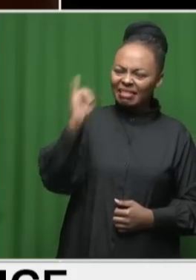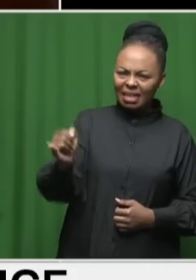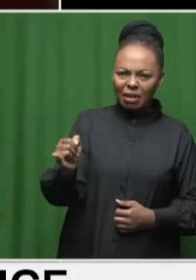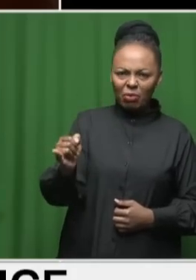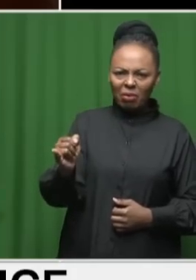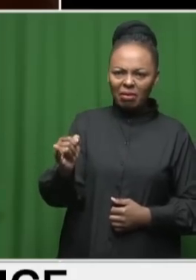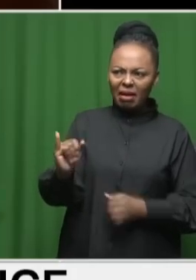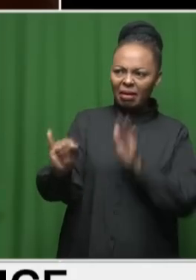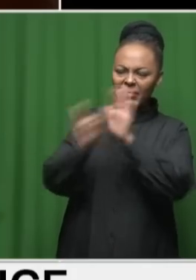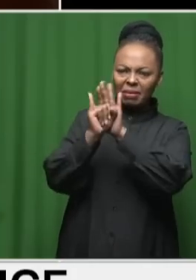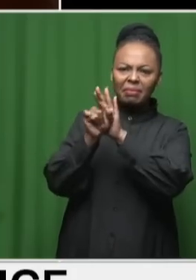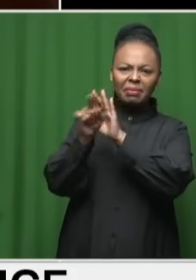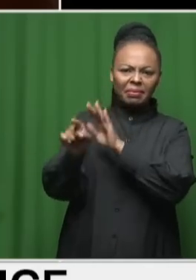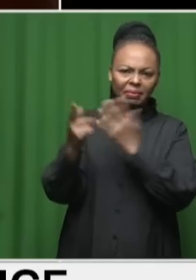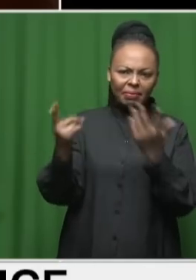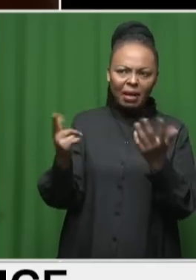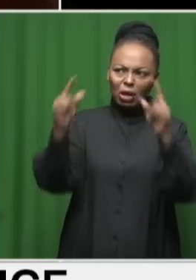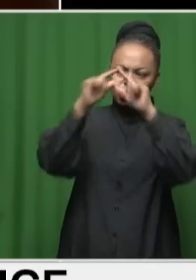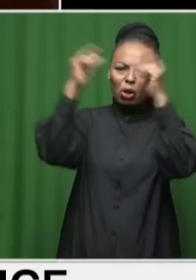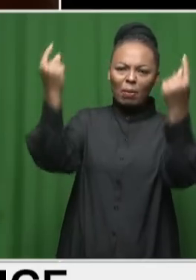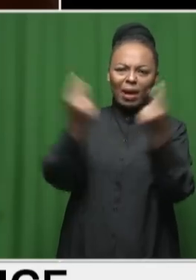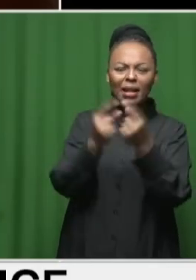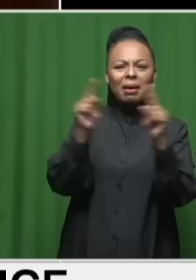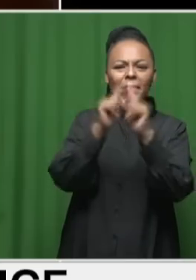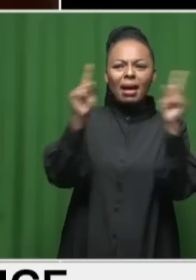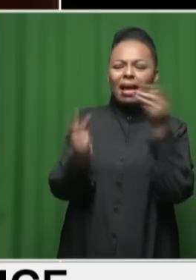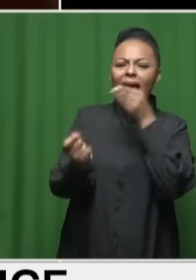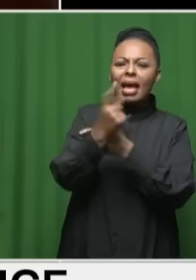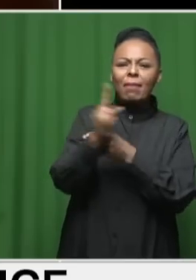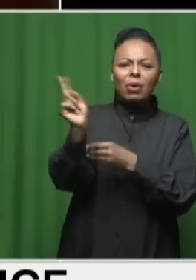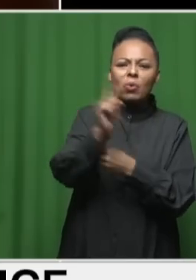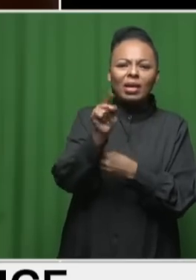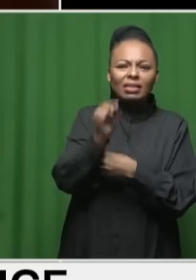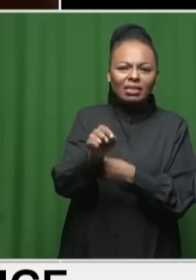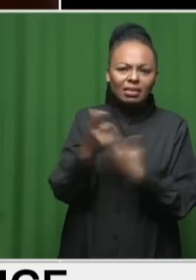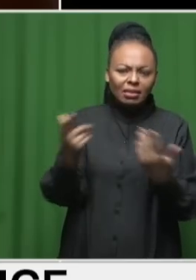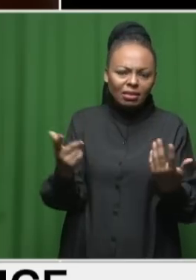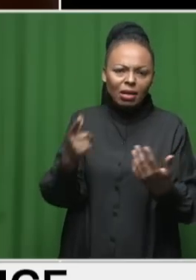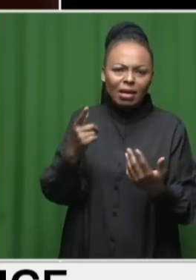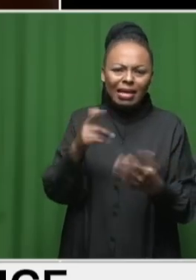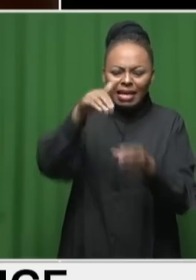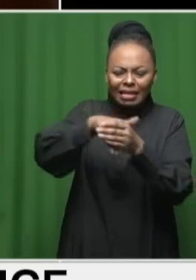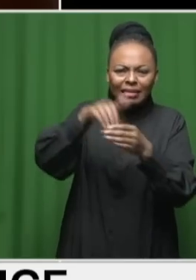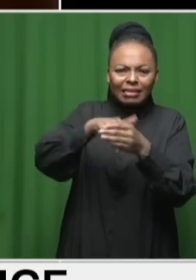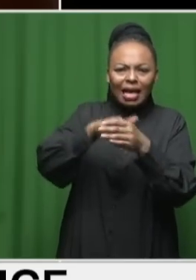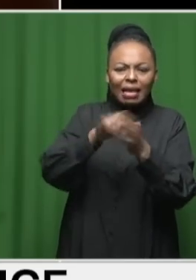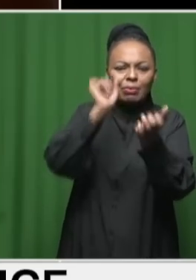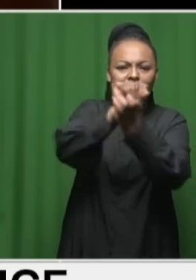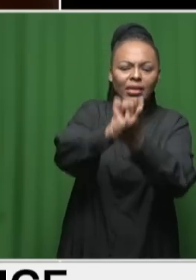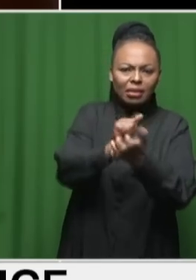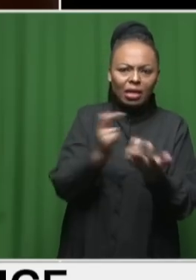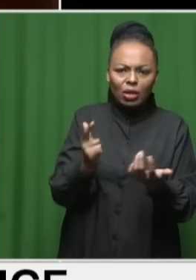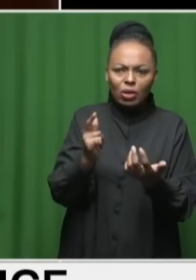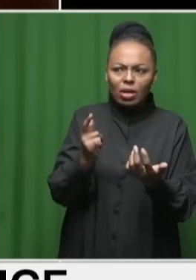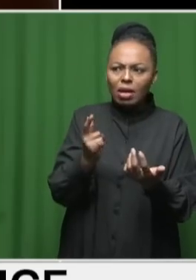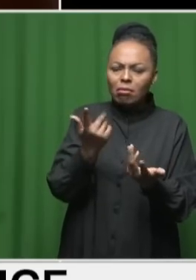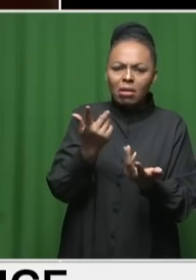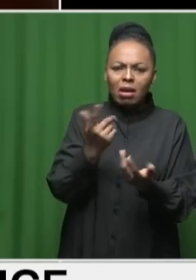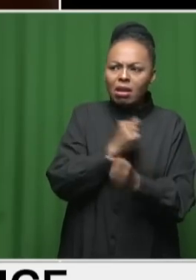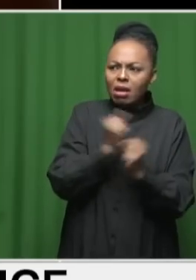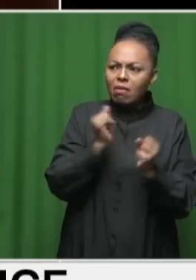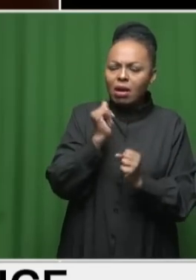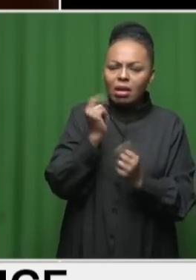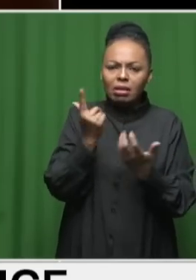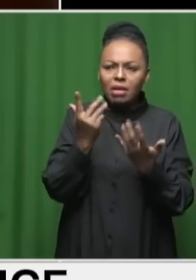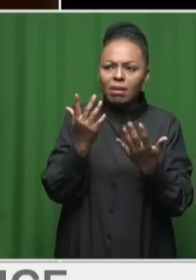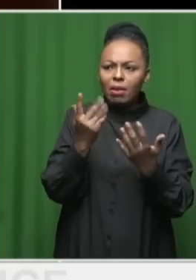but what goes on a daily basis in these prisons? As Ruth says, it's not uncommon to hear of people